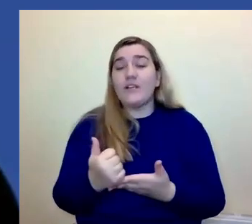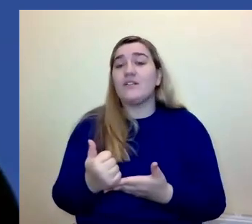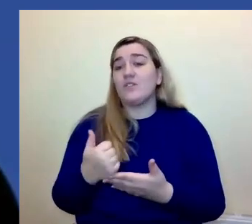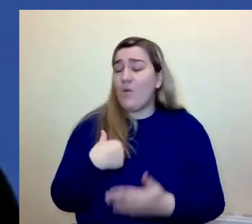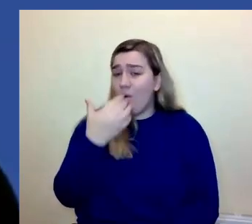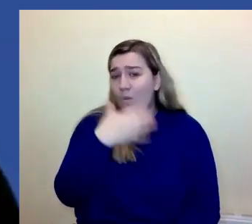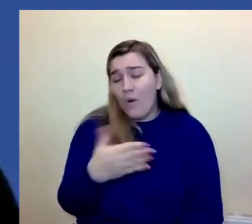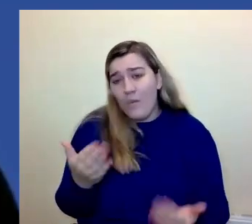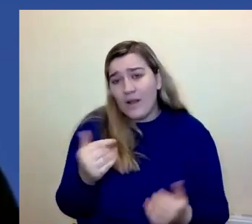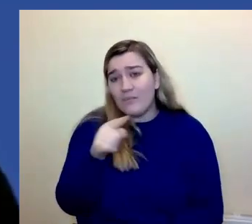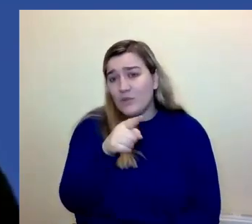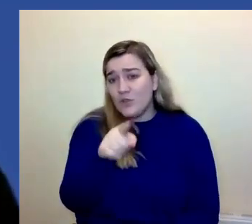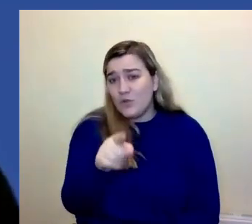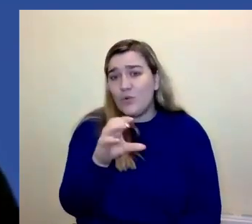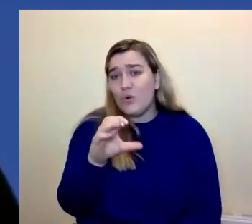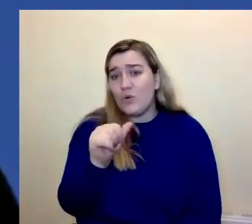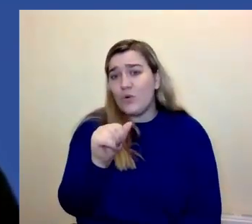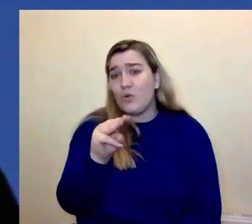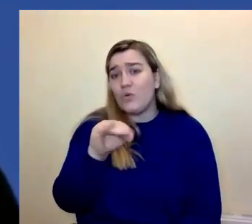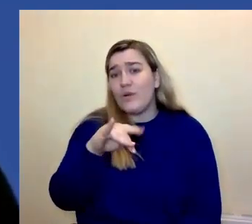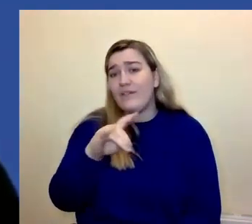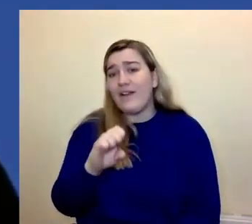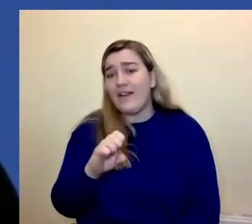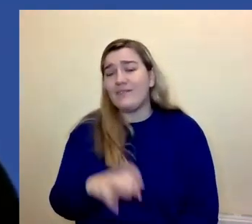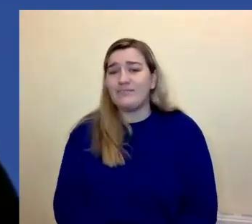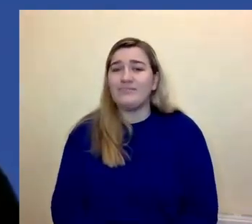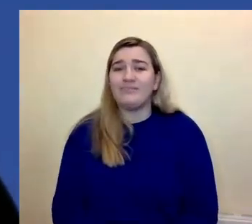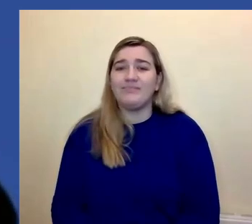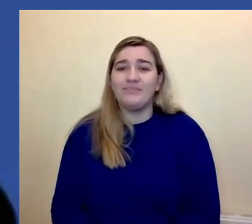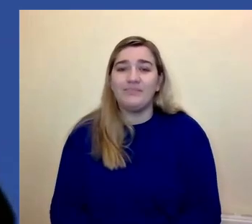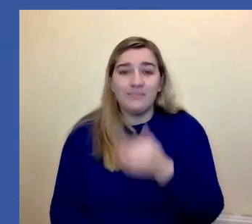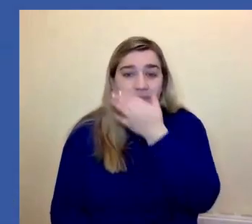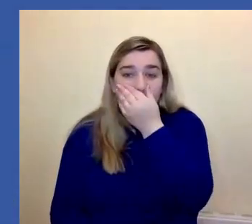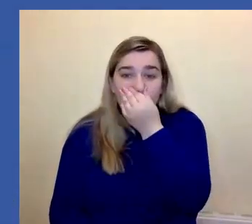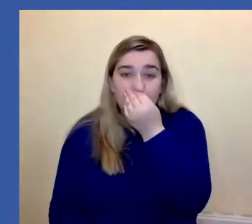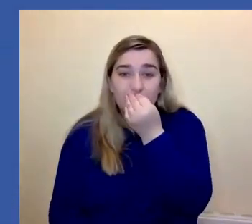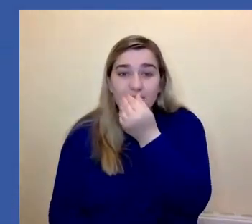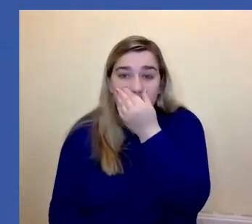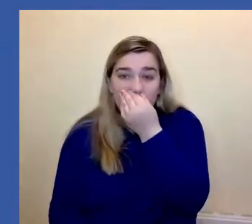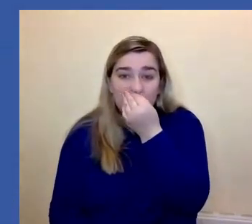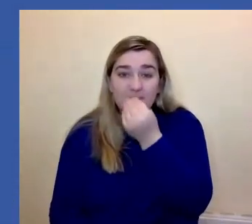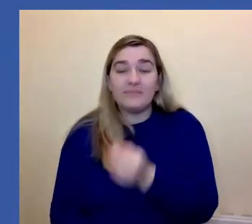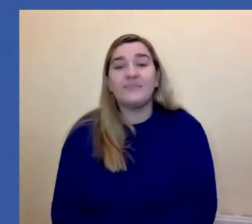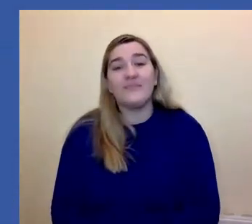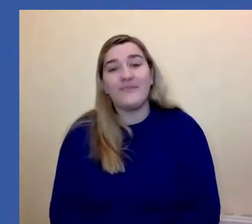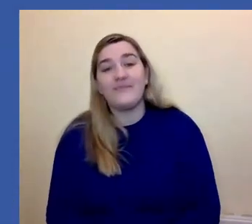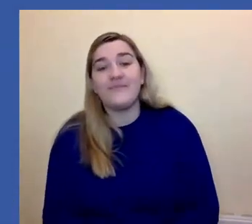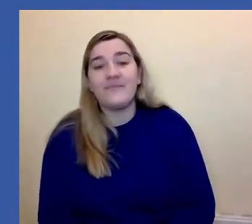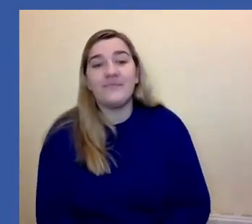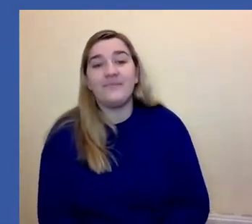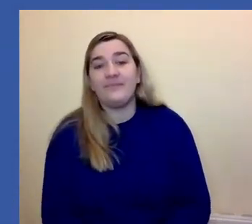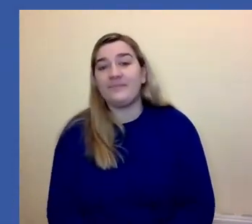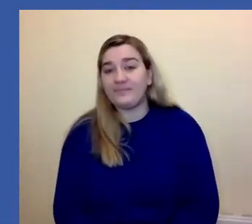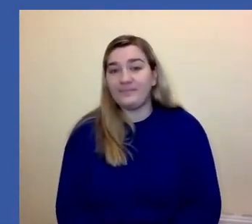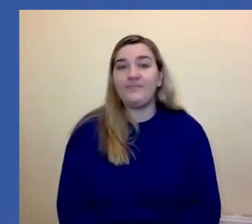welcome to you, Caoimhe, to share your insights this morning with us. Thank you. Thank you so much to Derval and everyone